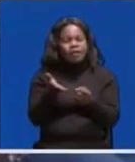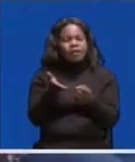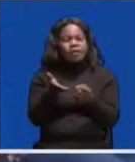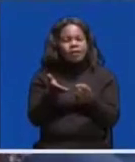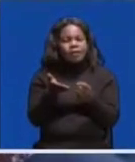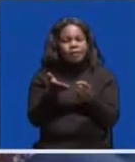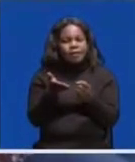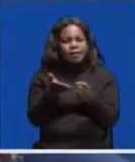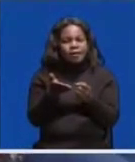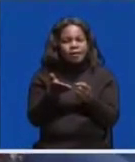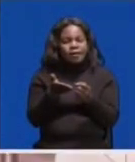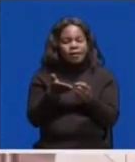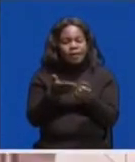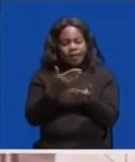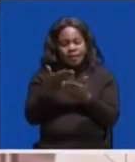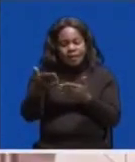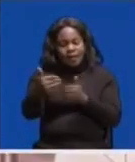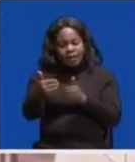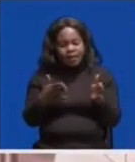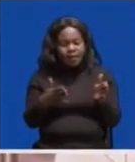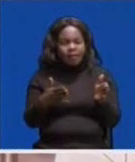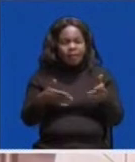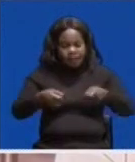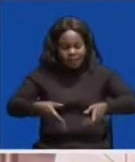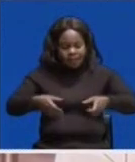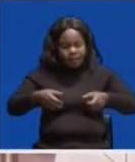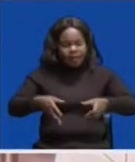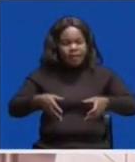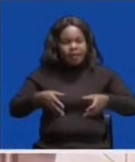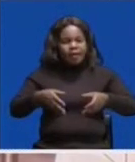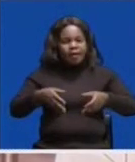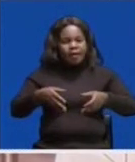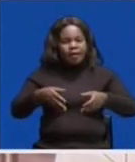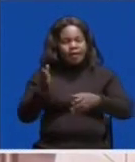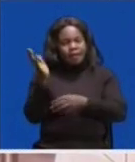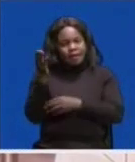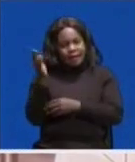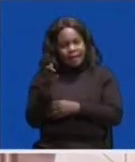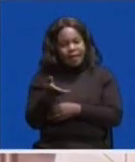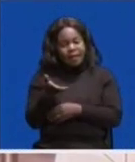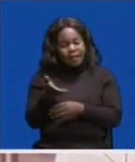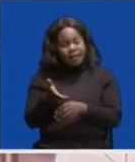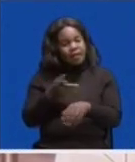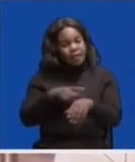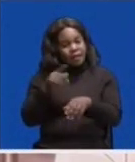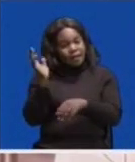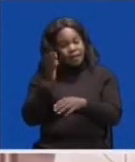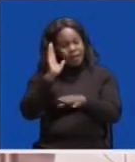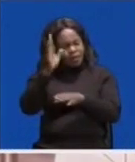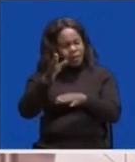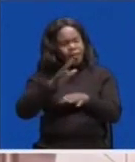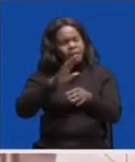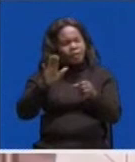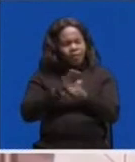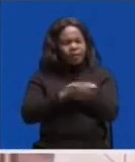a Brick campaign. It is my sincere hope that all citizens across our country will fully support this